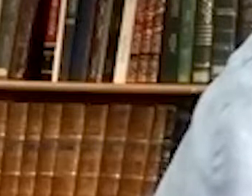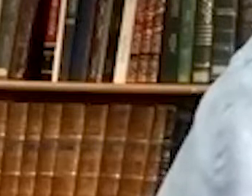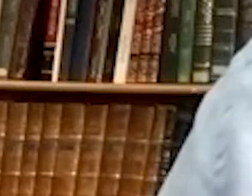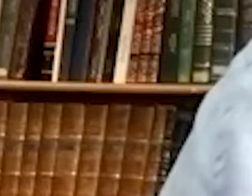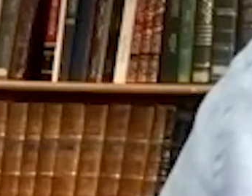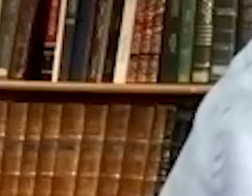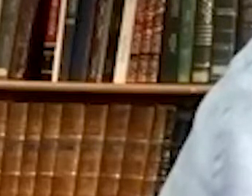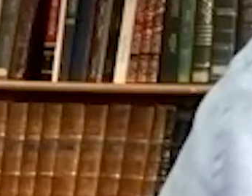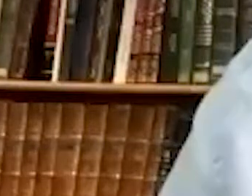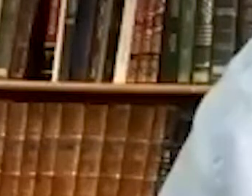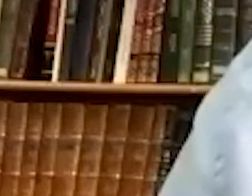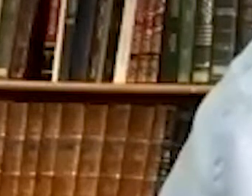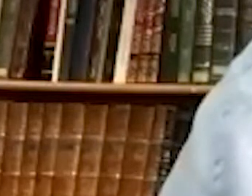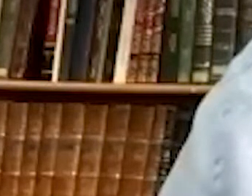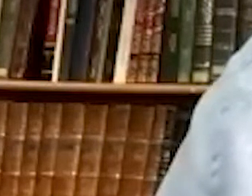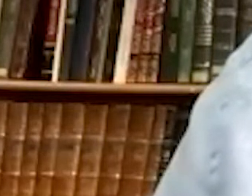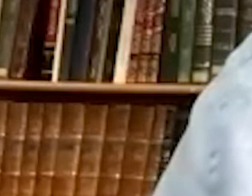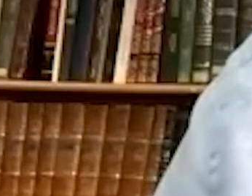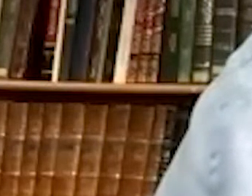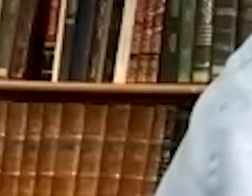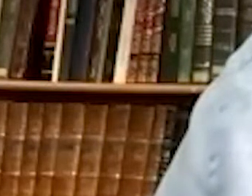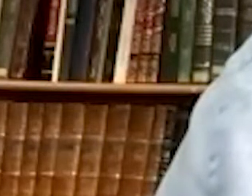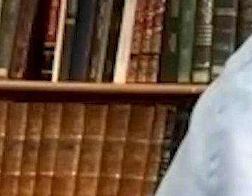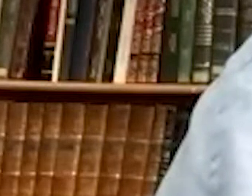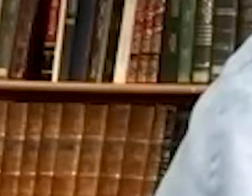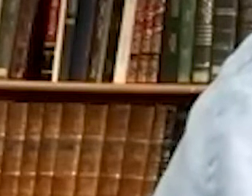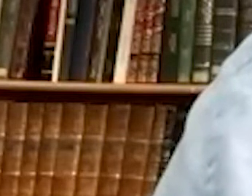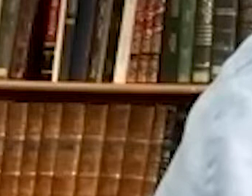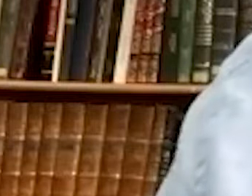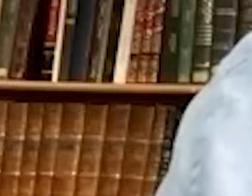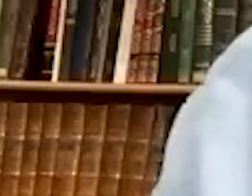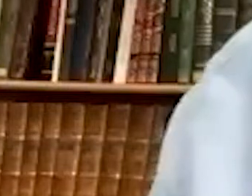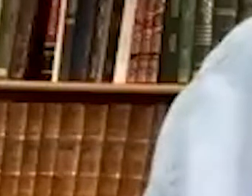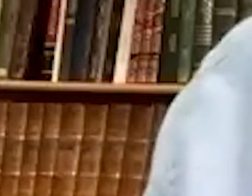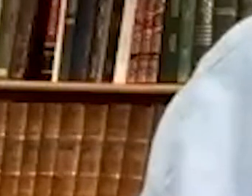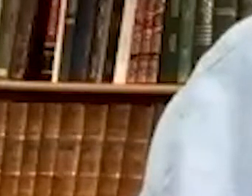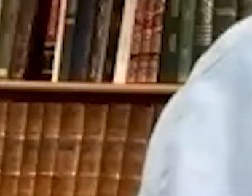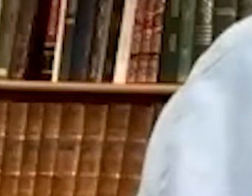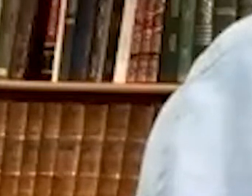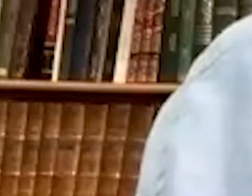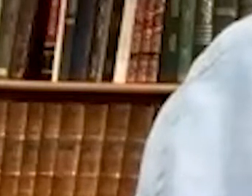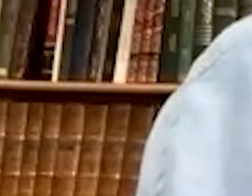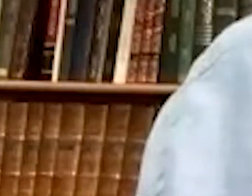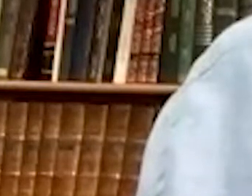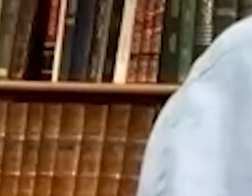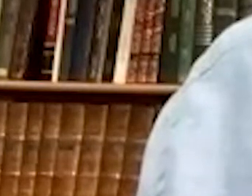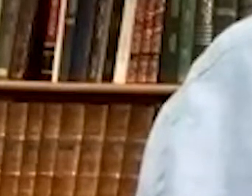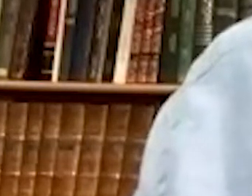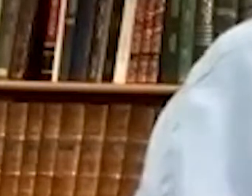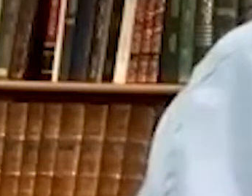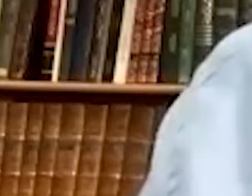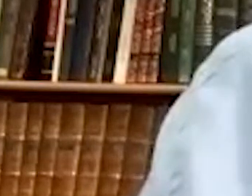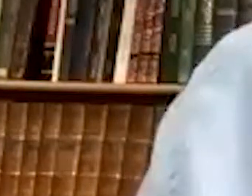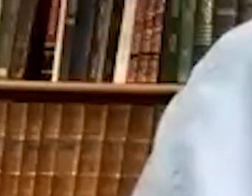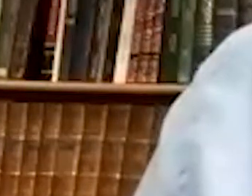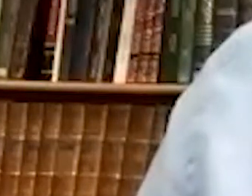and access to affordable health care, so they can achieve their dreams. We pray for love, unity, and